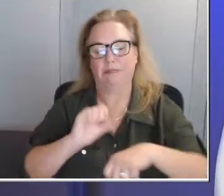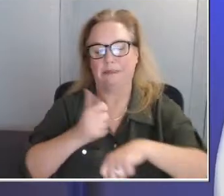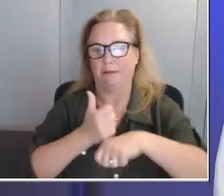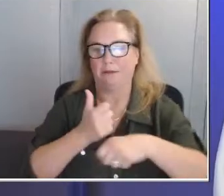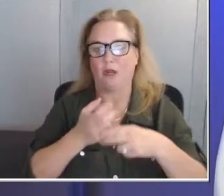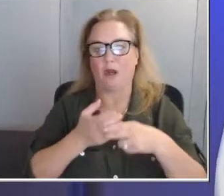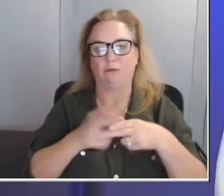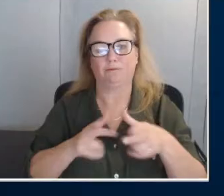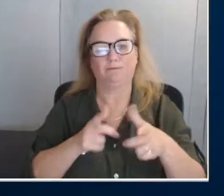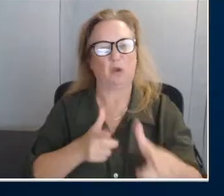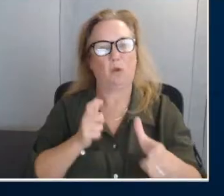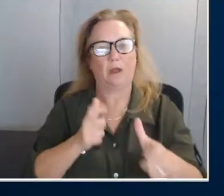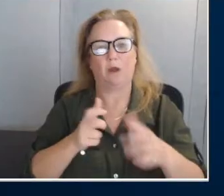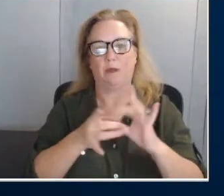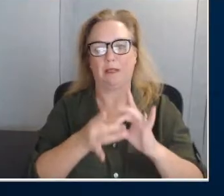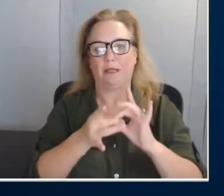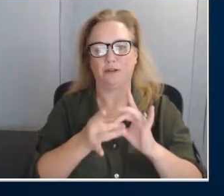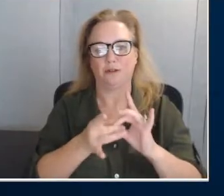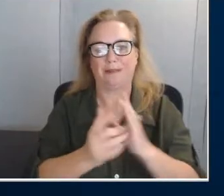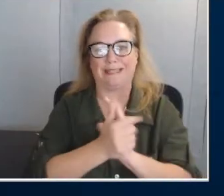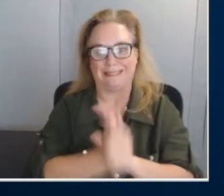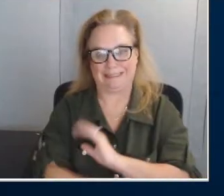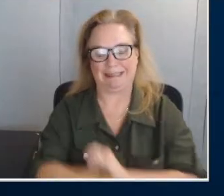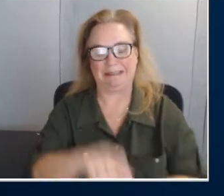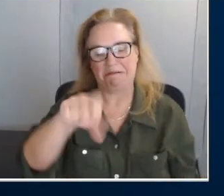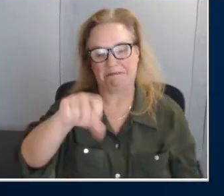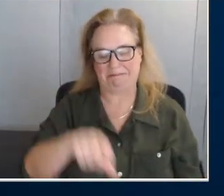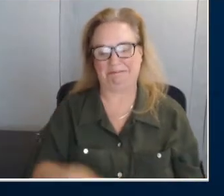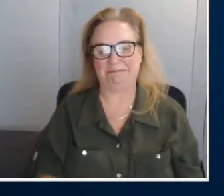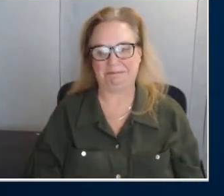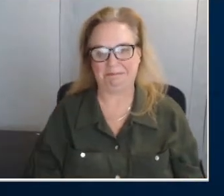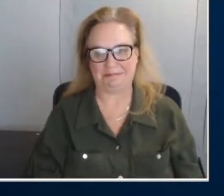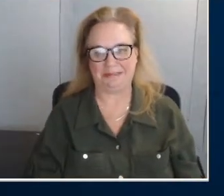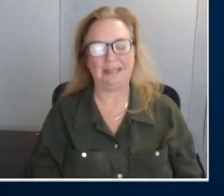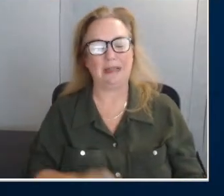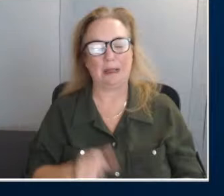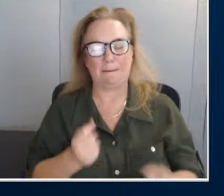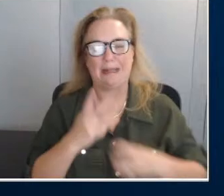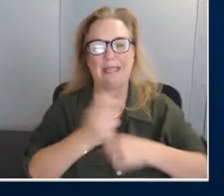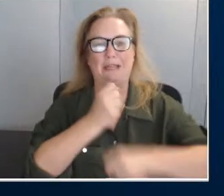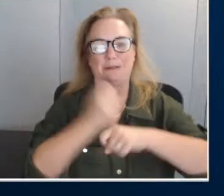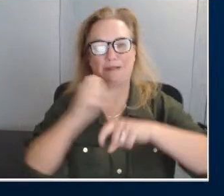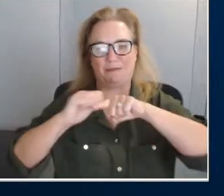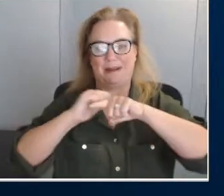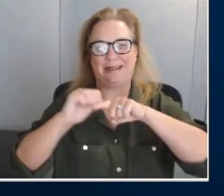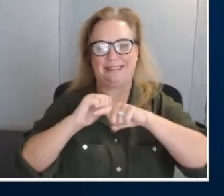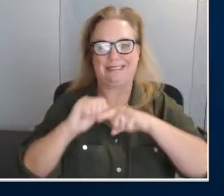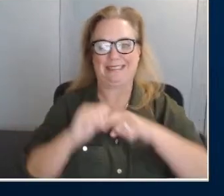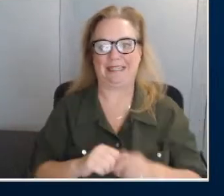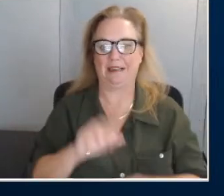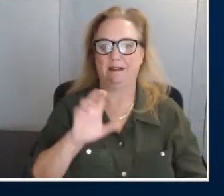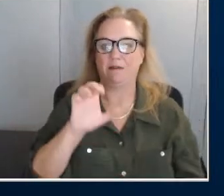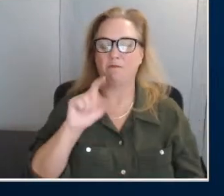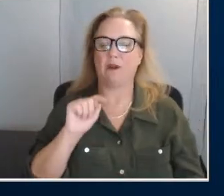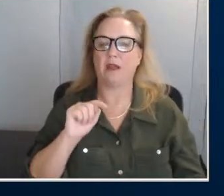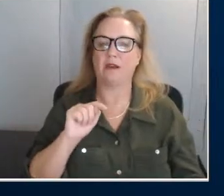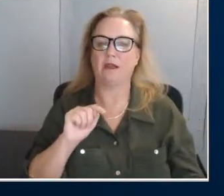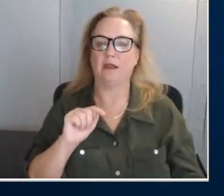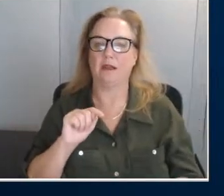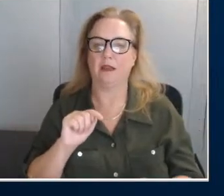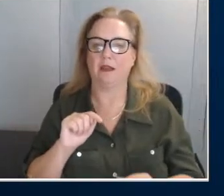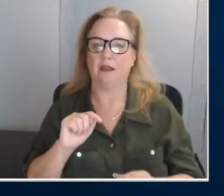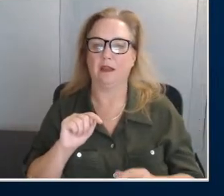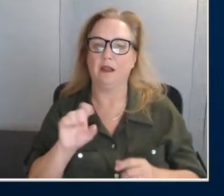before surgery. Boy, that's a skill that you it's taken years of practice. Brett, what was it like being on the other end of